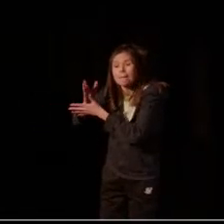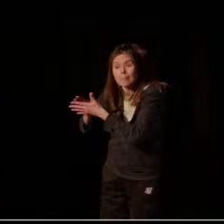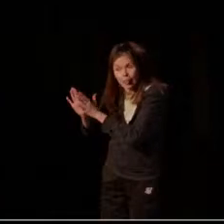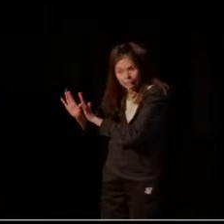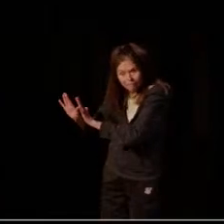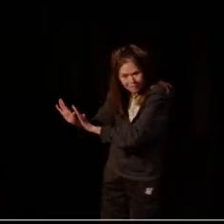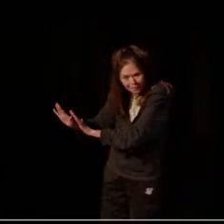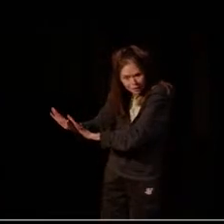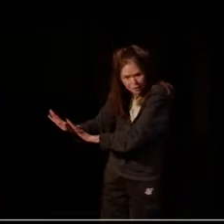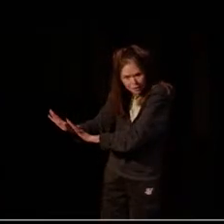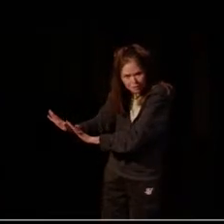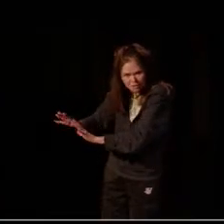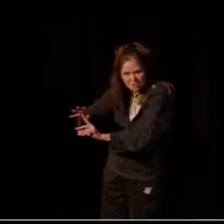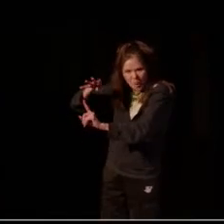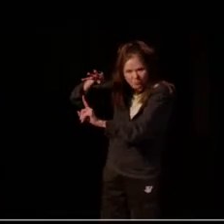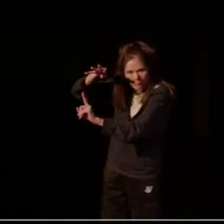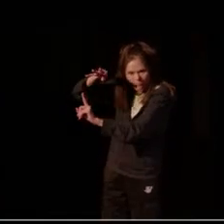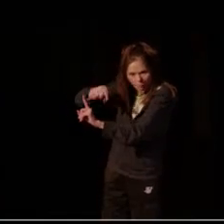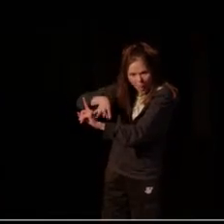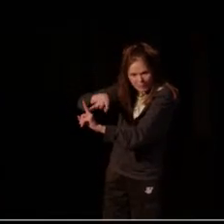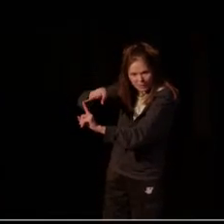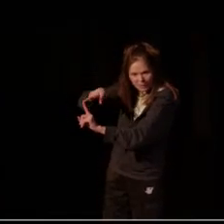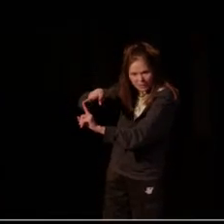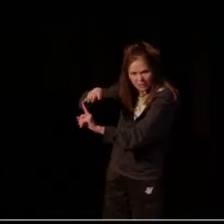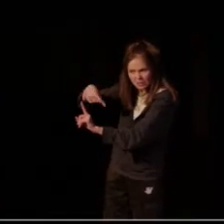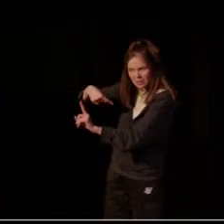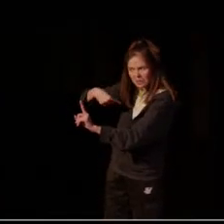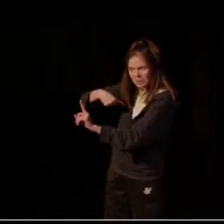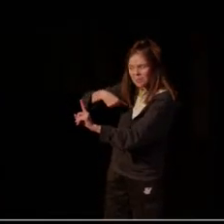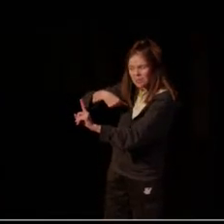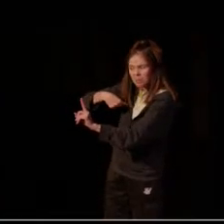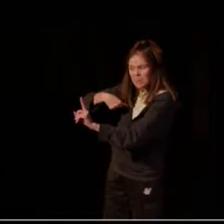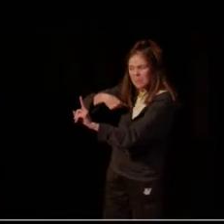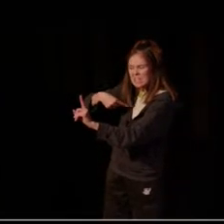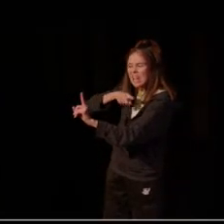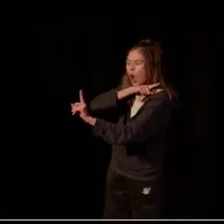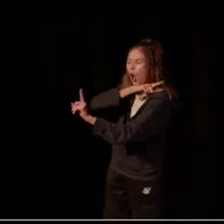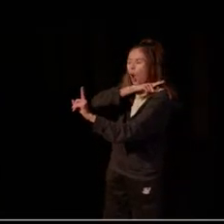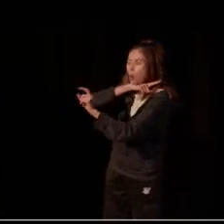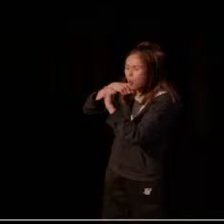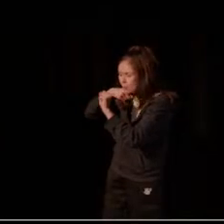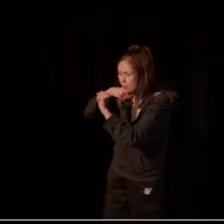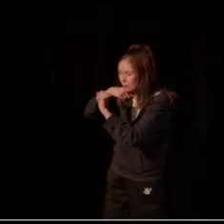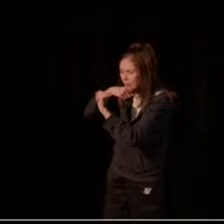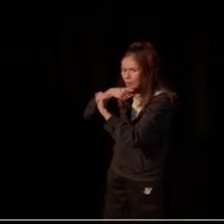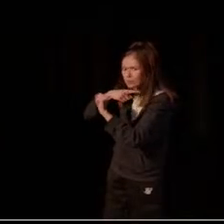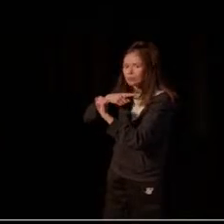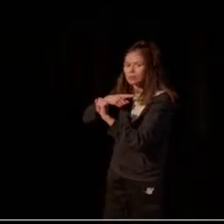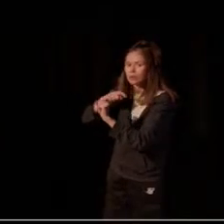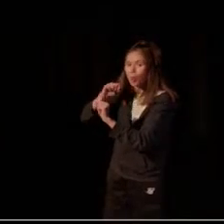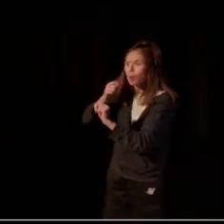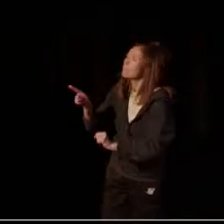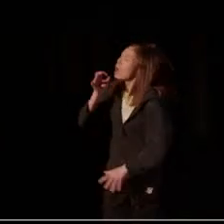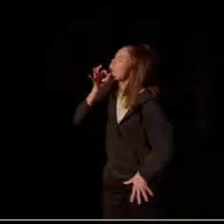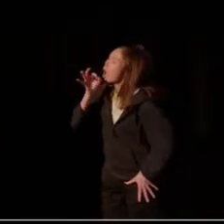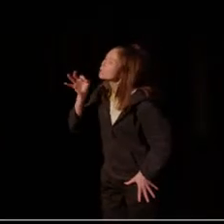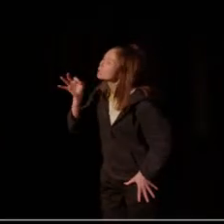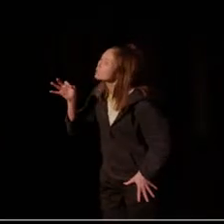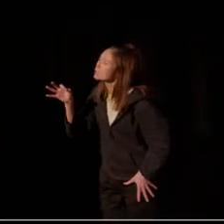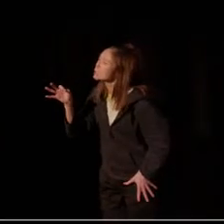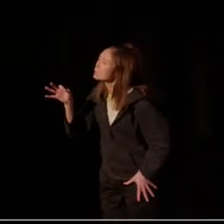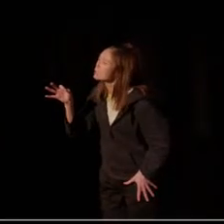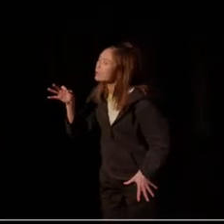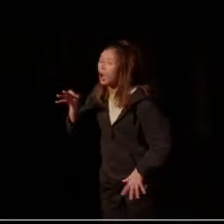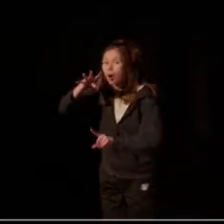And will snuff out Polixenes, provided that once he is removed, you once again take Hermione back into